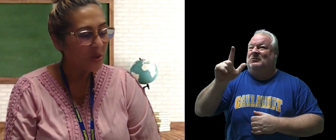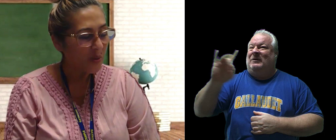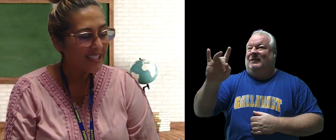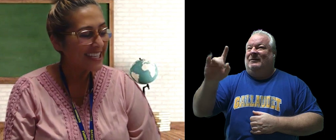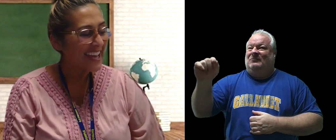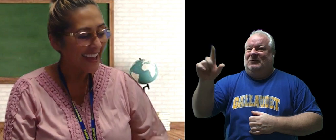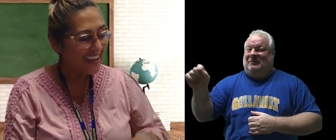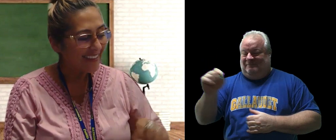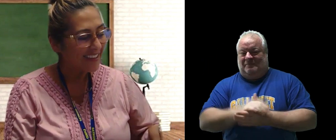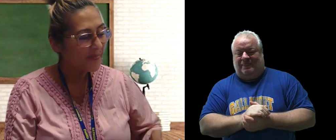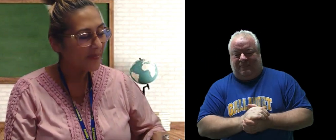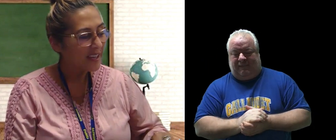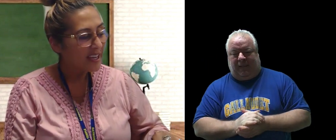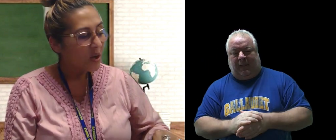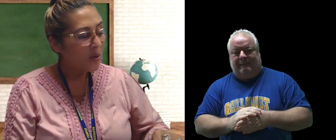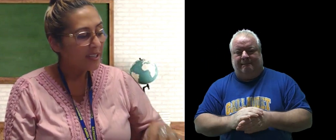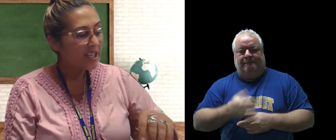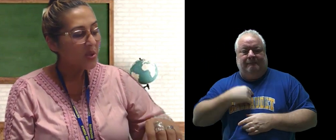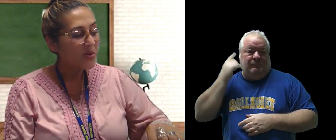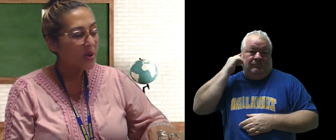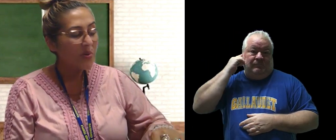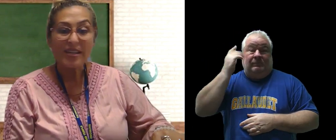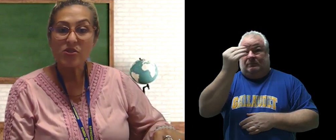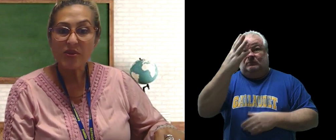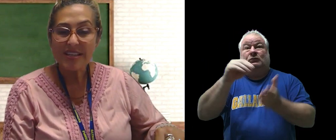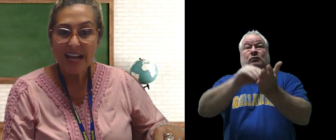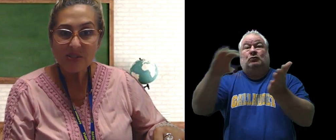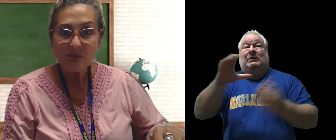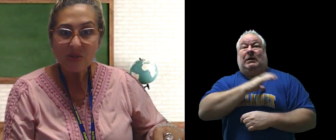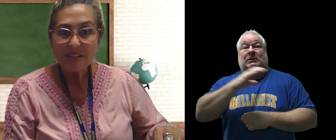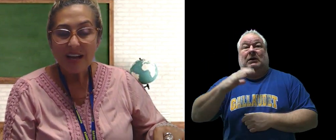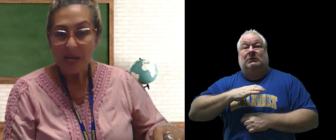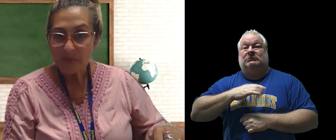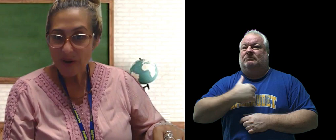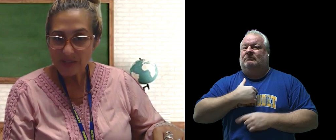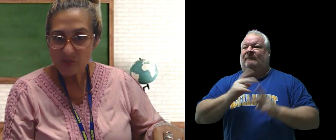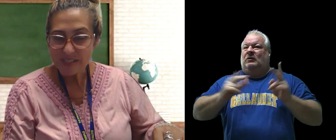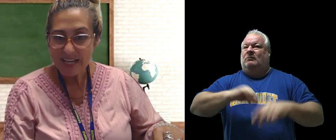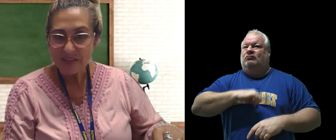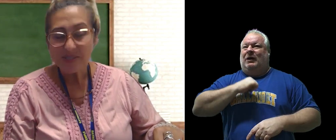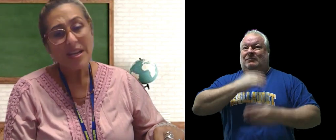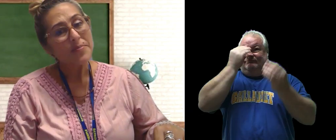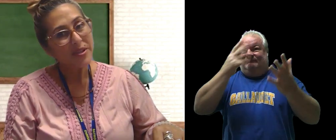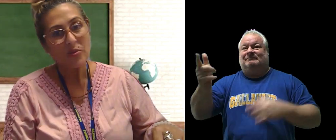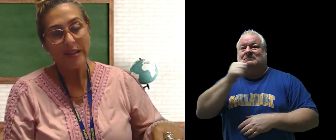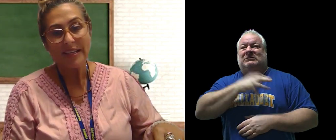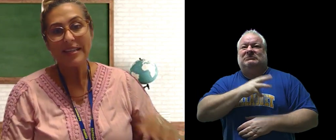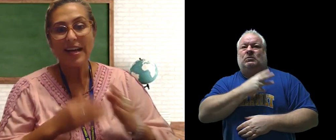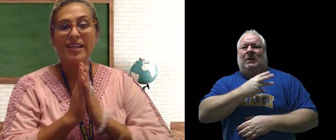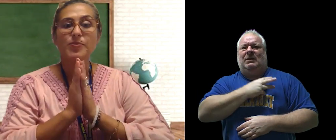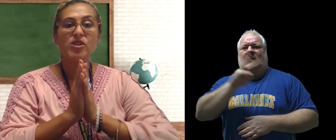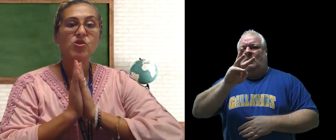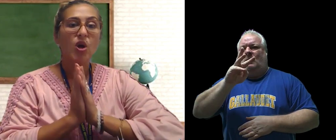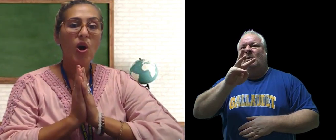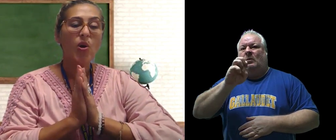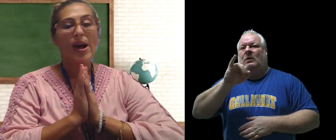September 28th. Want to let you know that Student Council, I'm proud to announce, Miss Swilinga